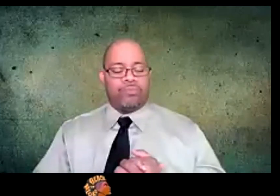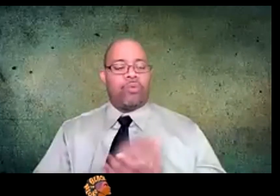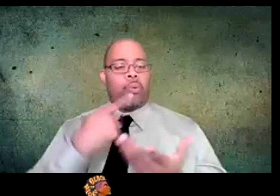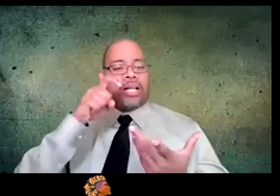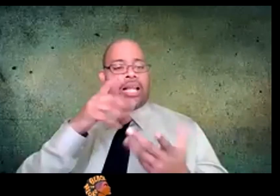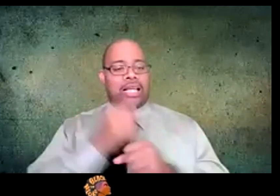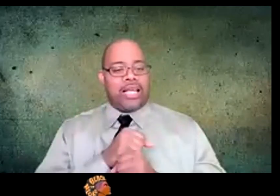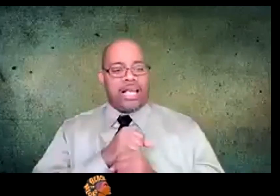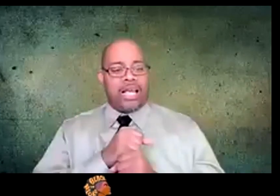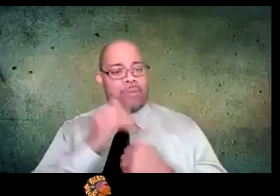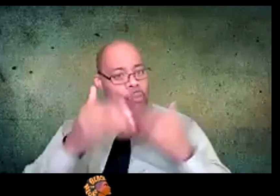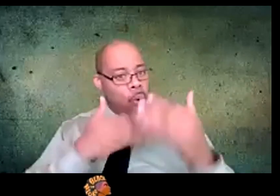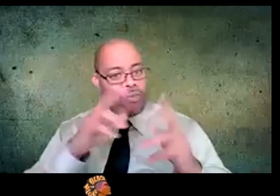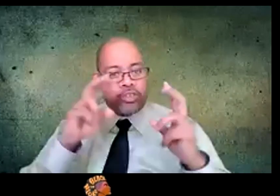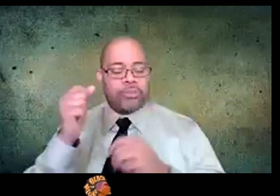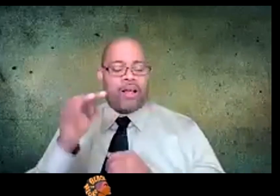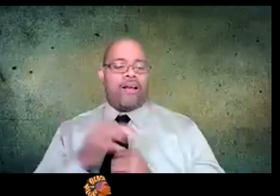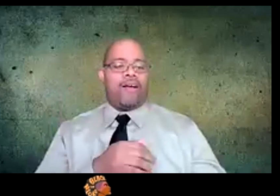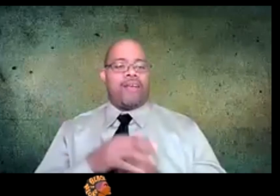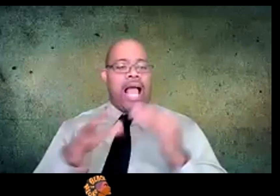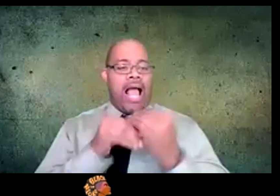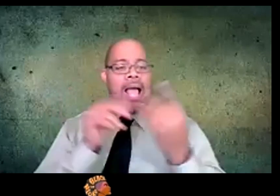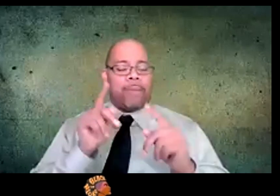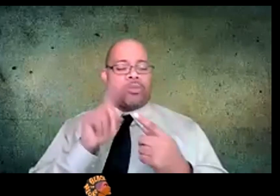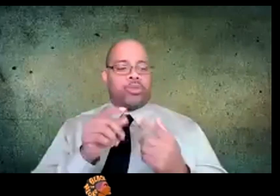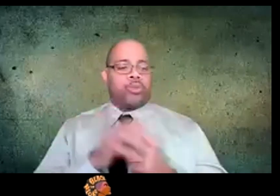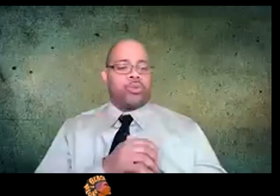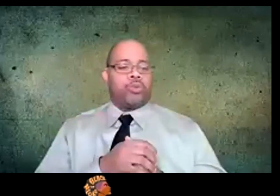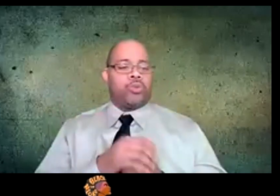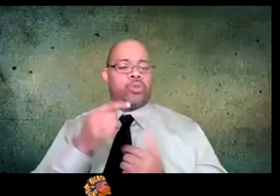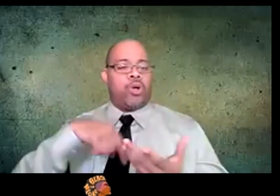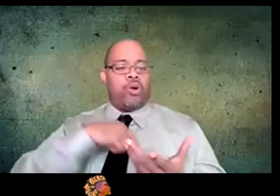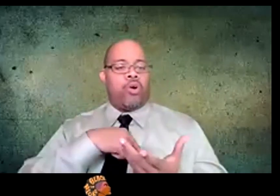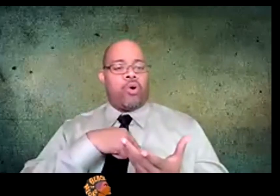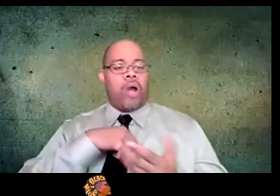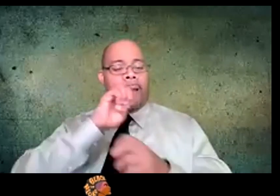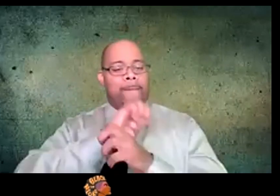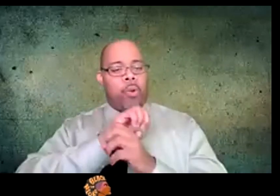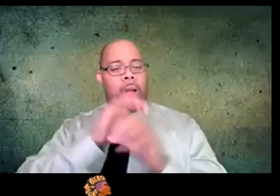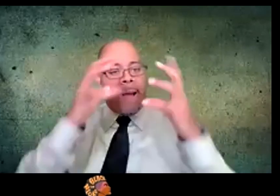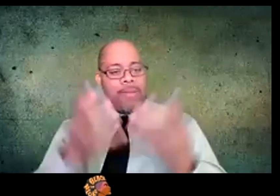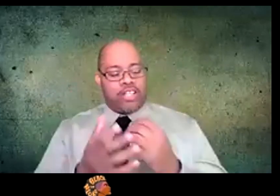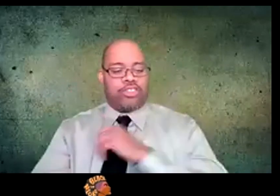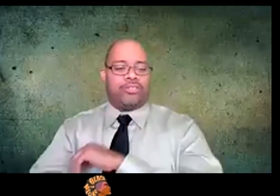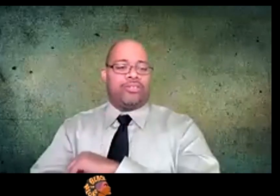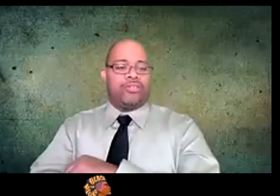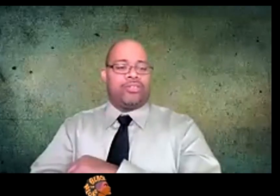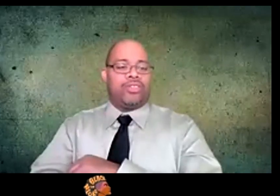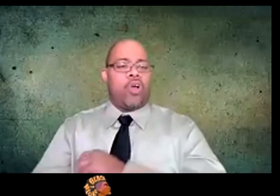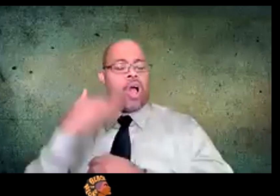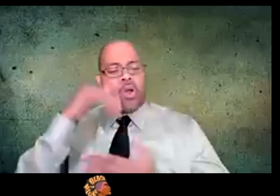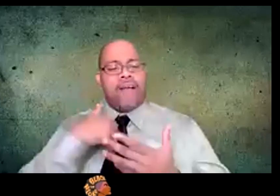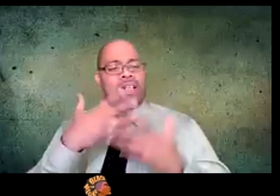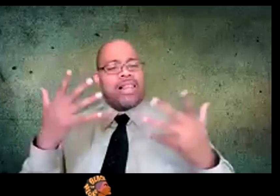get moving in terms of adding folks to our employee population. So I know there's a lot